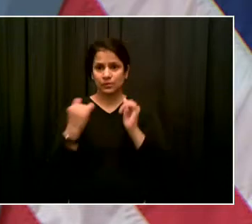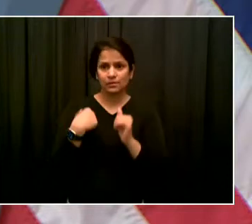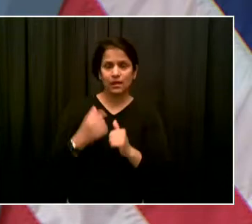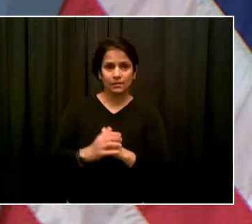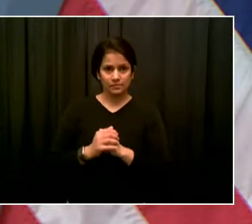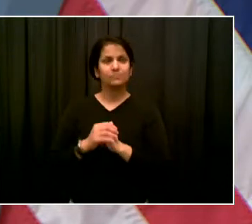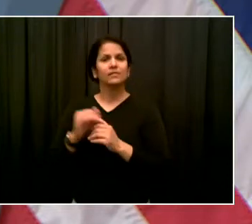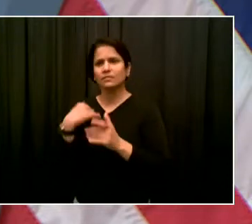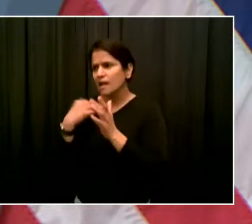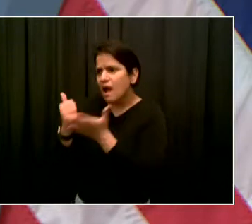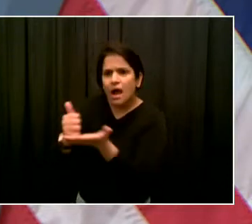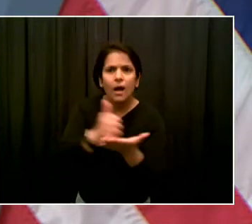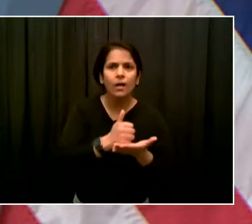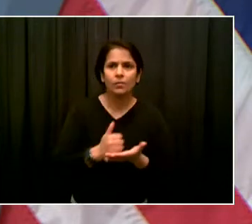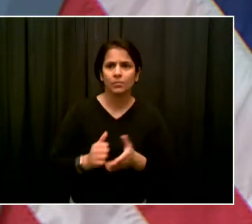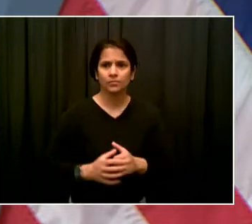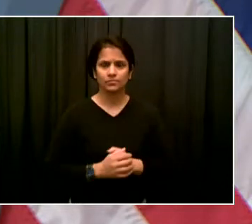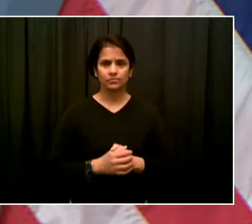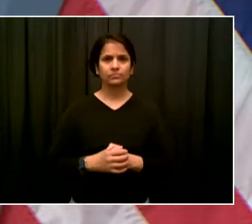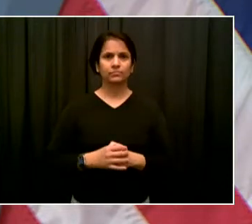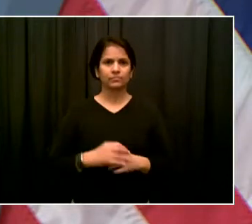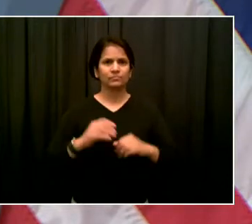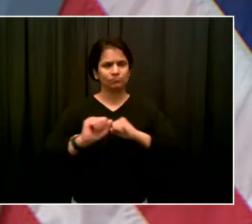All campaign. Go to